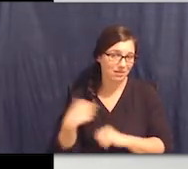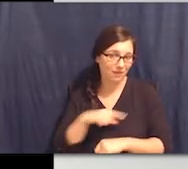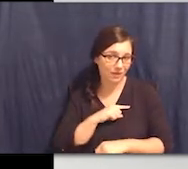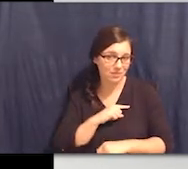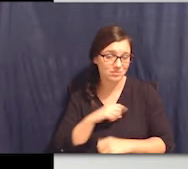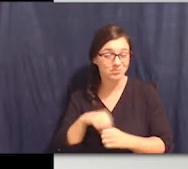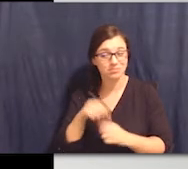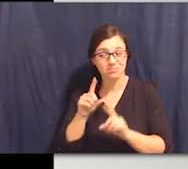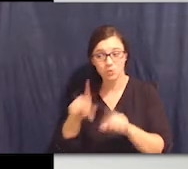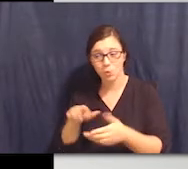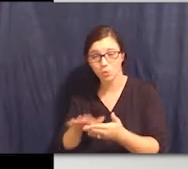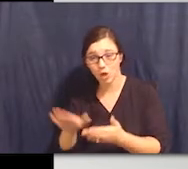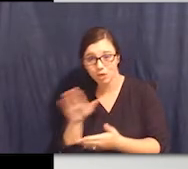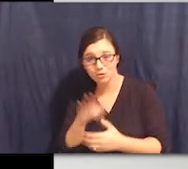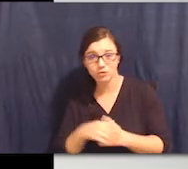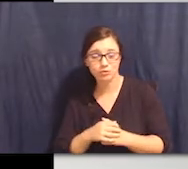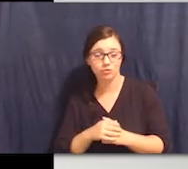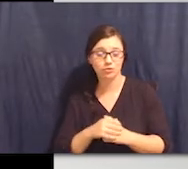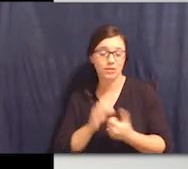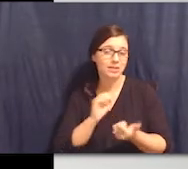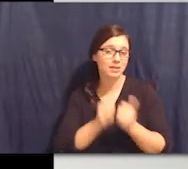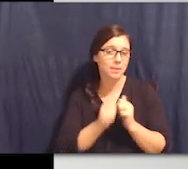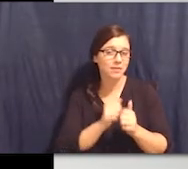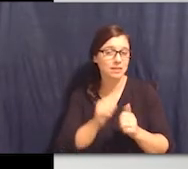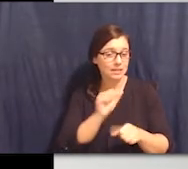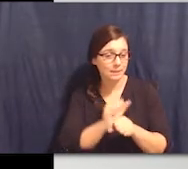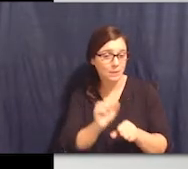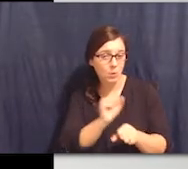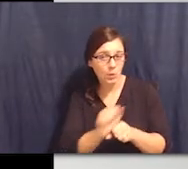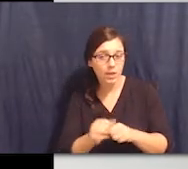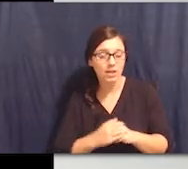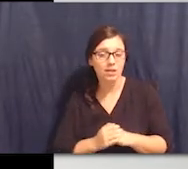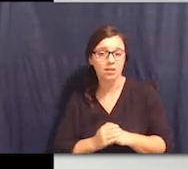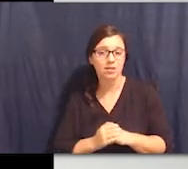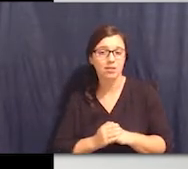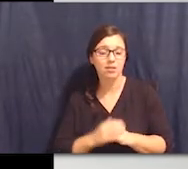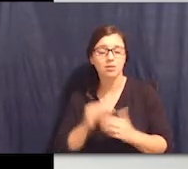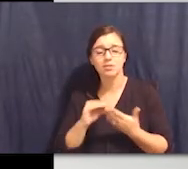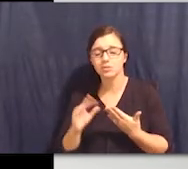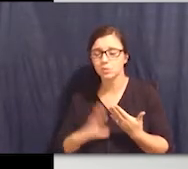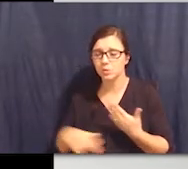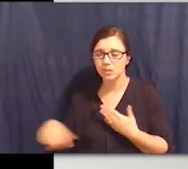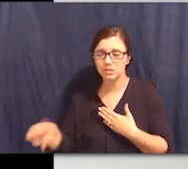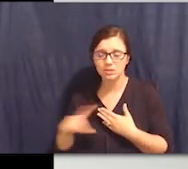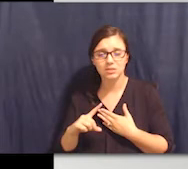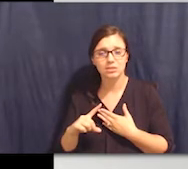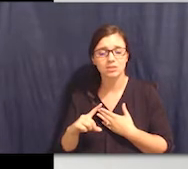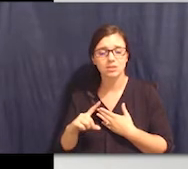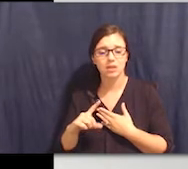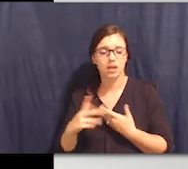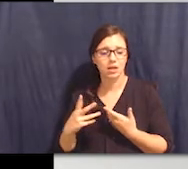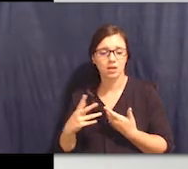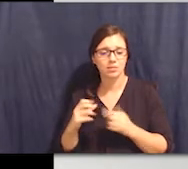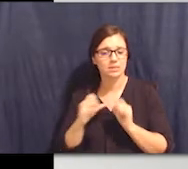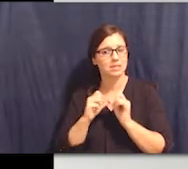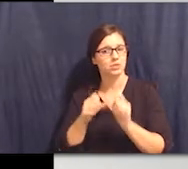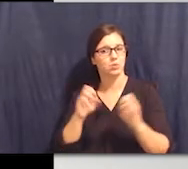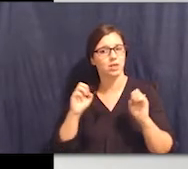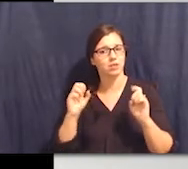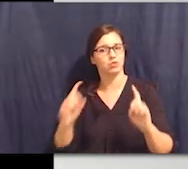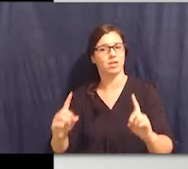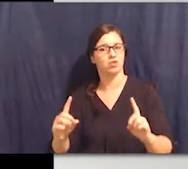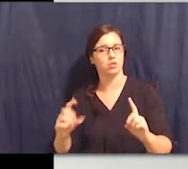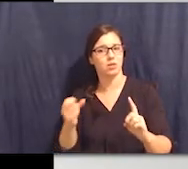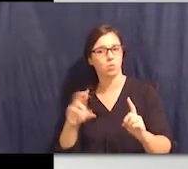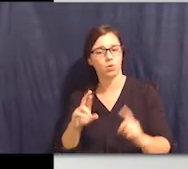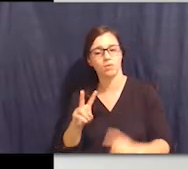in college? Are they competitively employed? Are our students in continuing